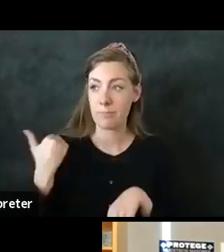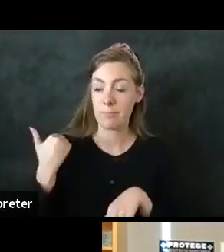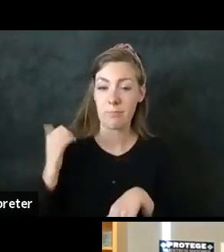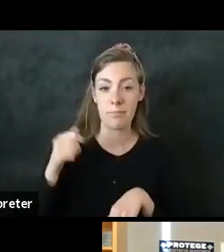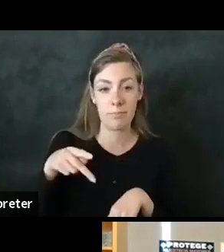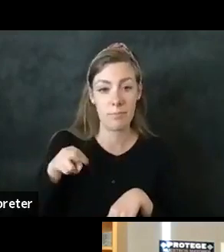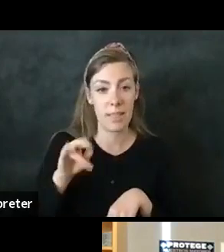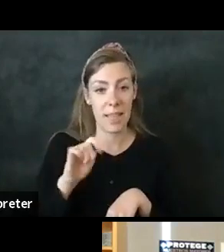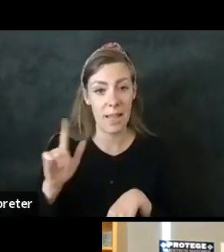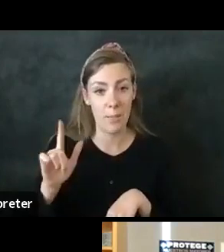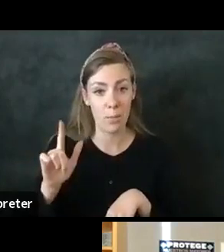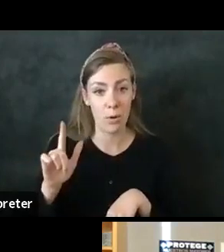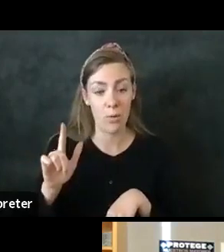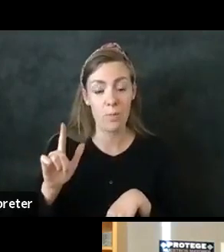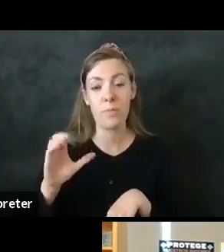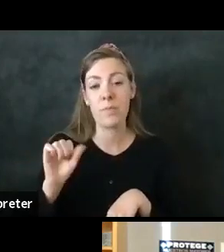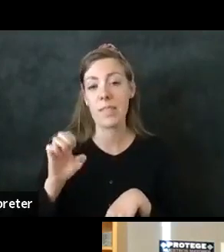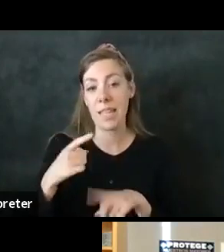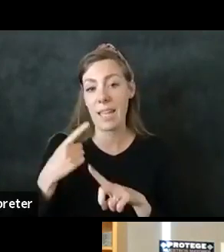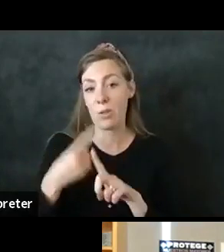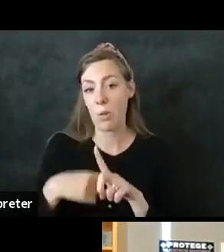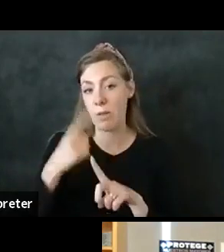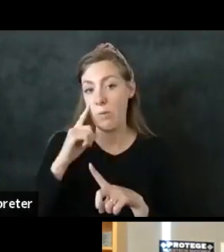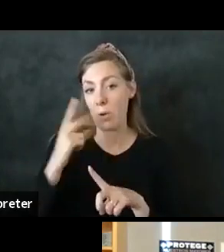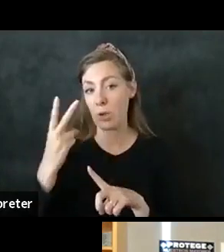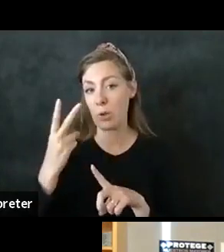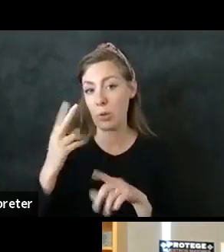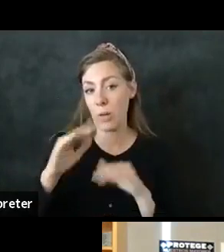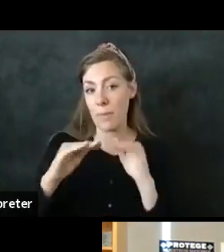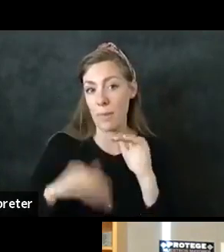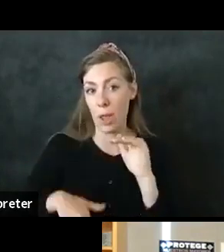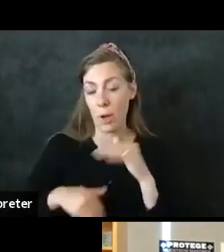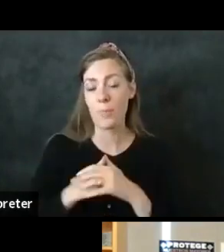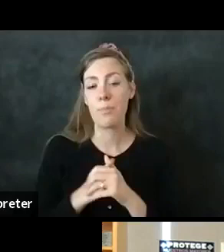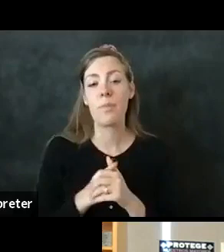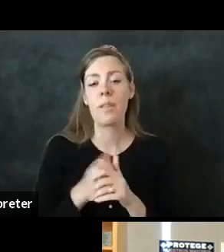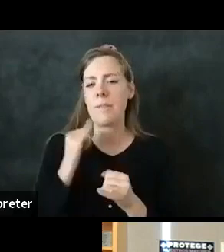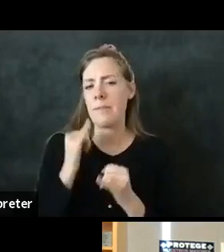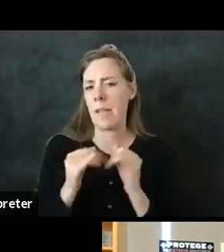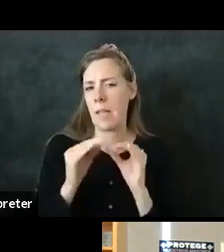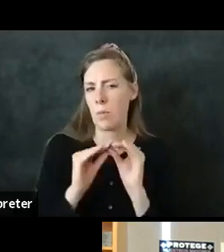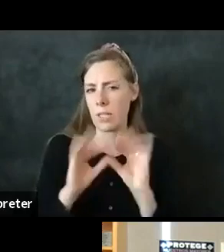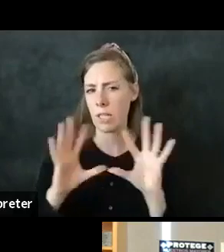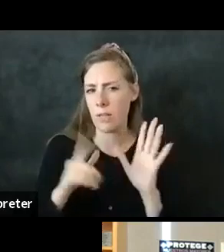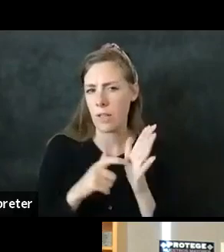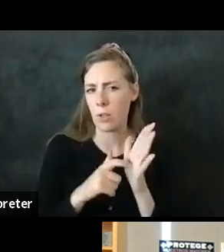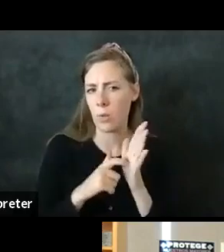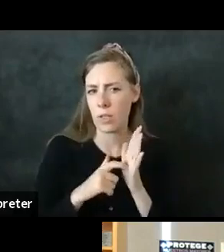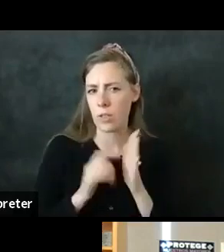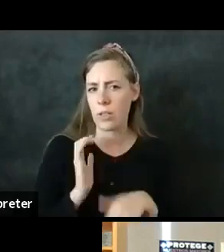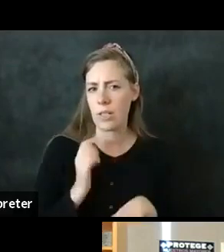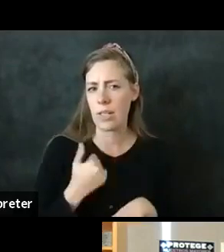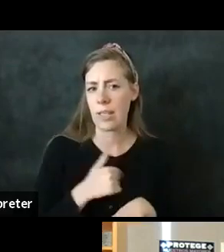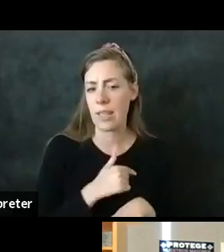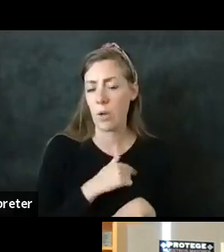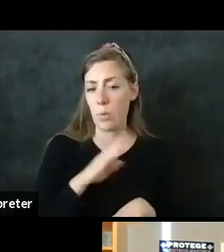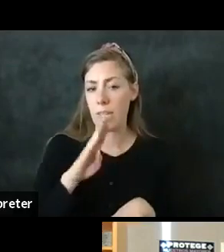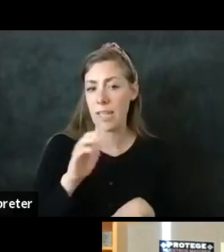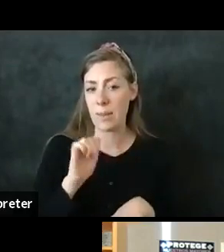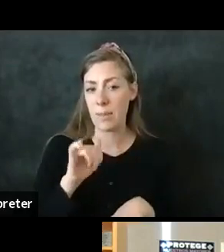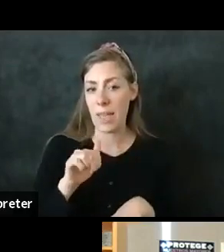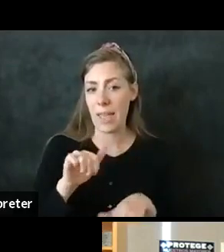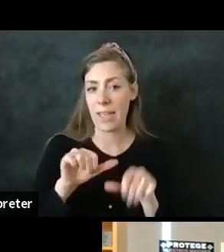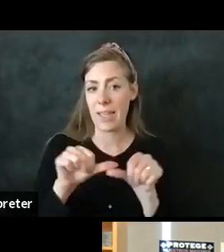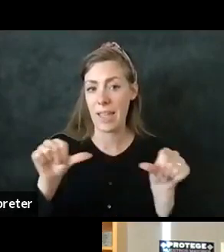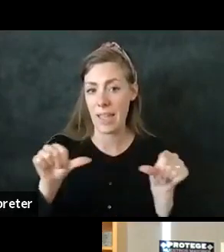in April, to a case rate of 2 or lower. Finally, I'd like to clarify the criteria that my fellow Bay Area health officers